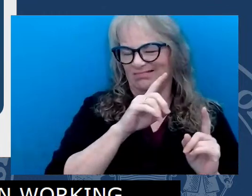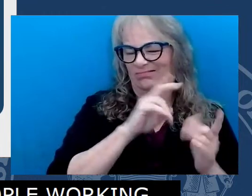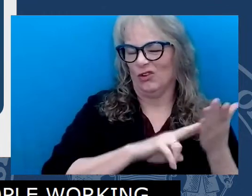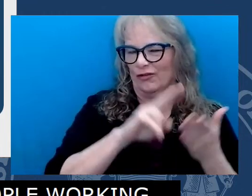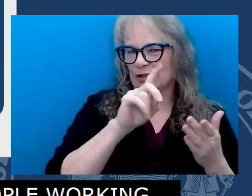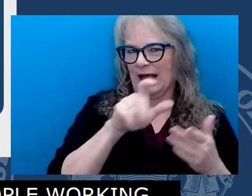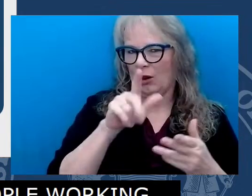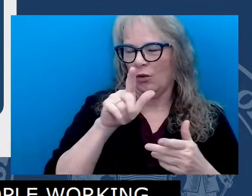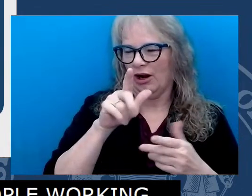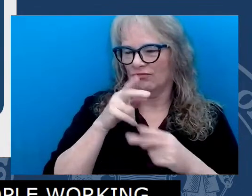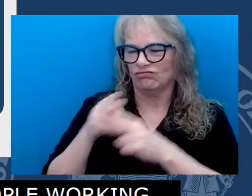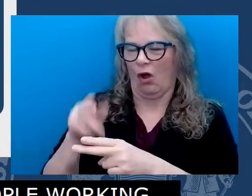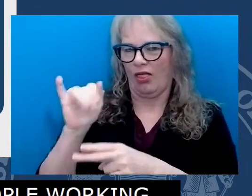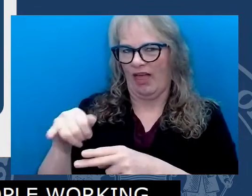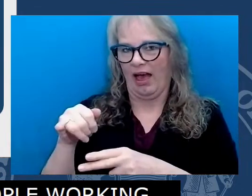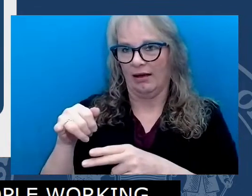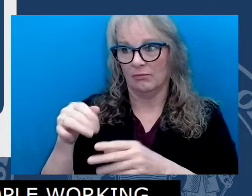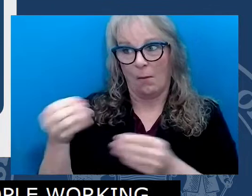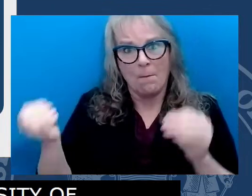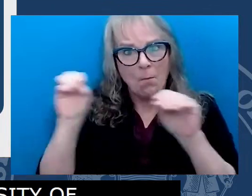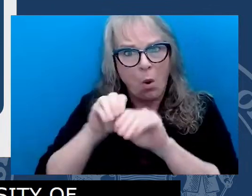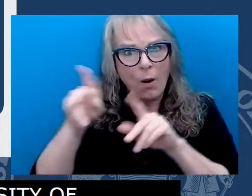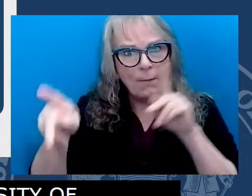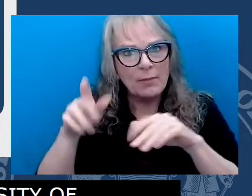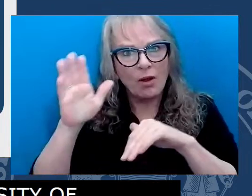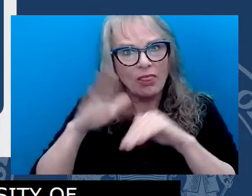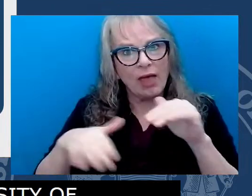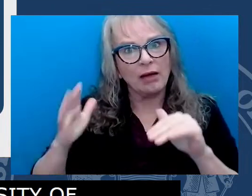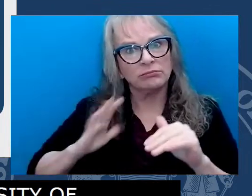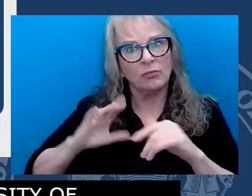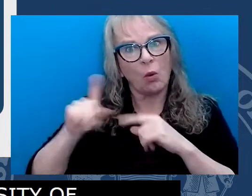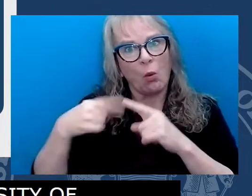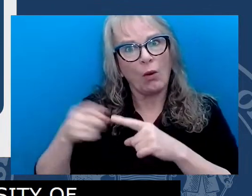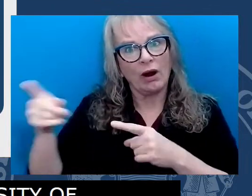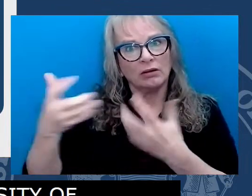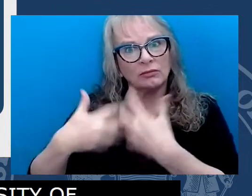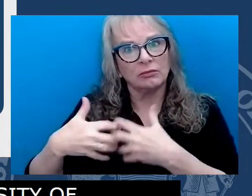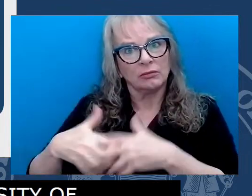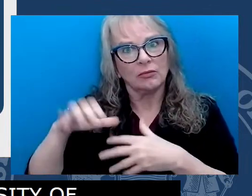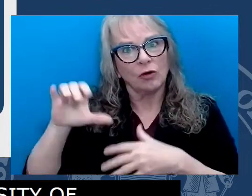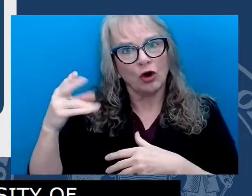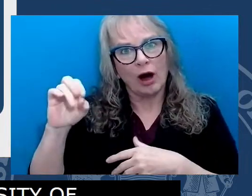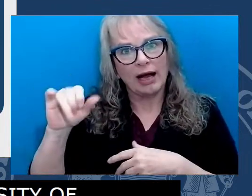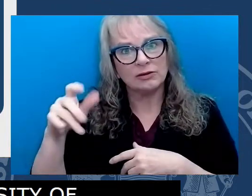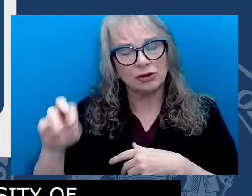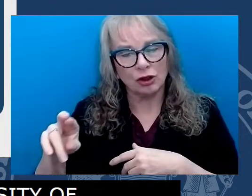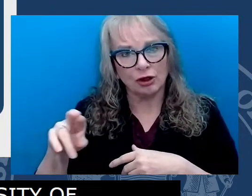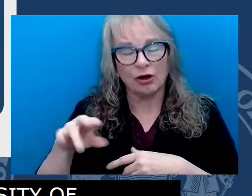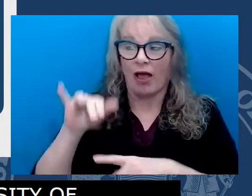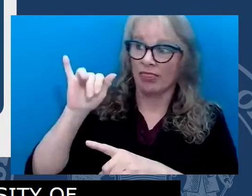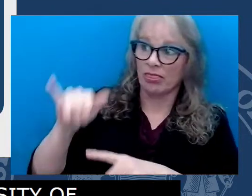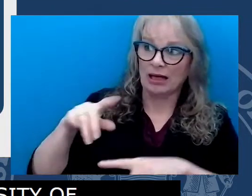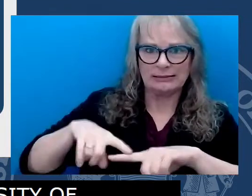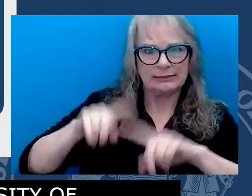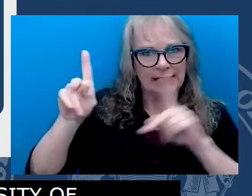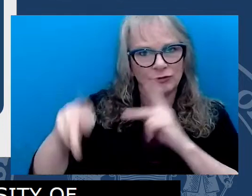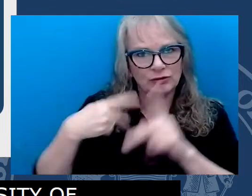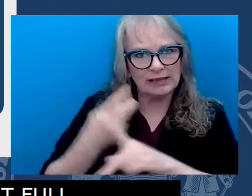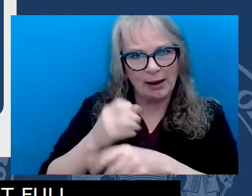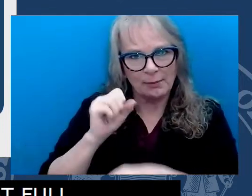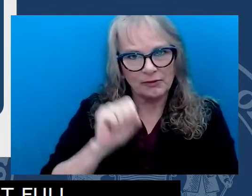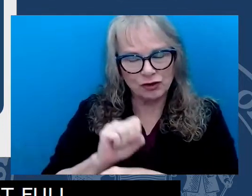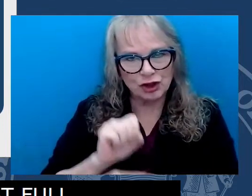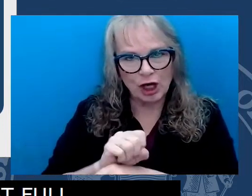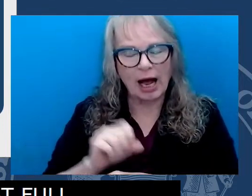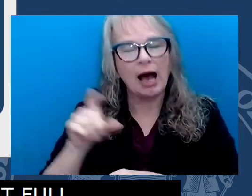was at full operation. Very different kinds of jobs, which creates a priority for